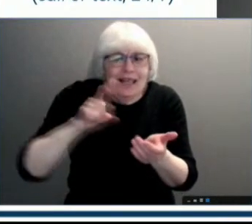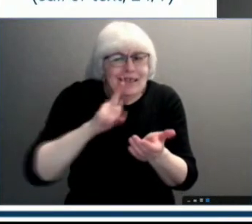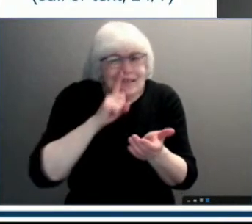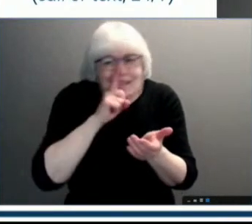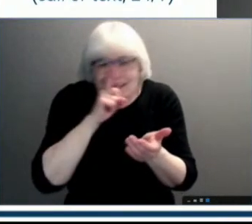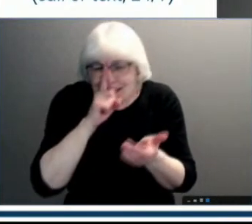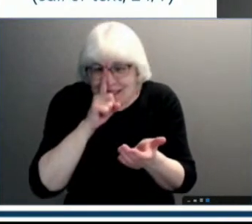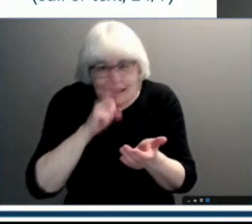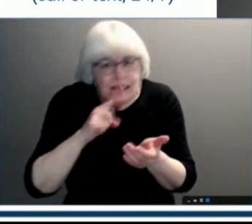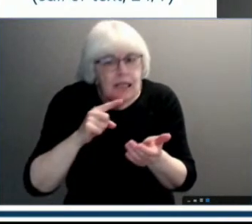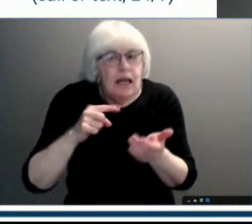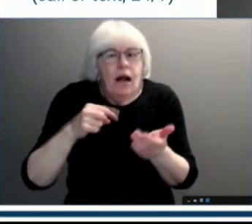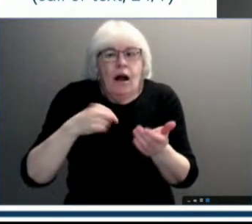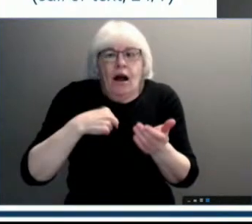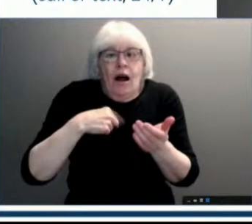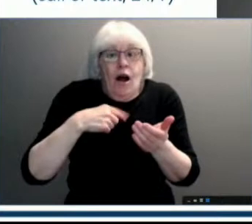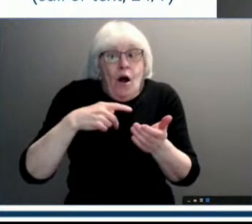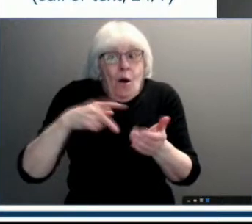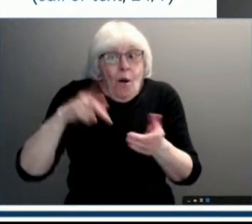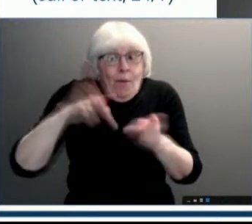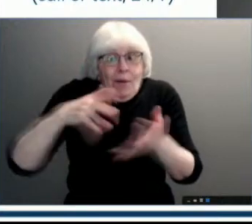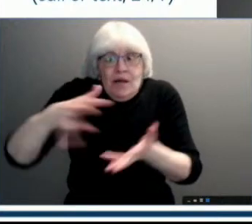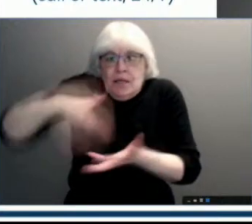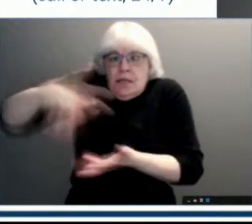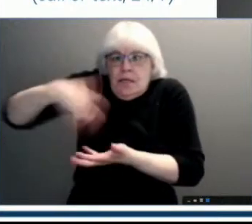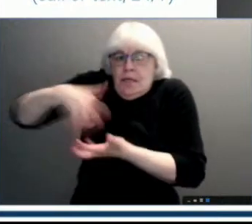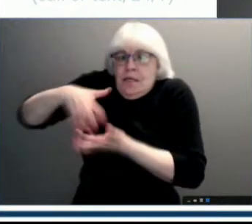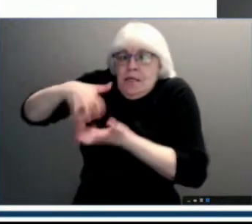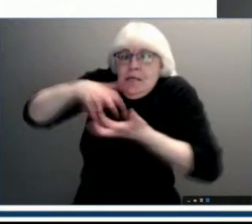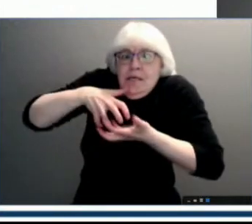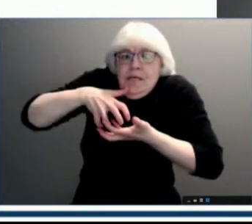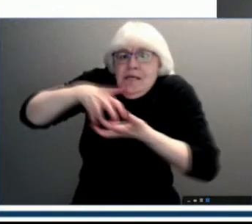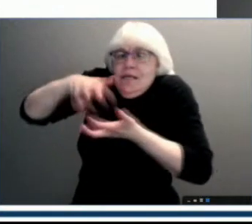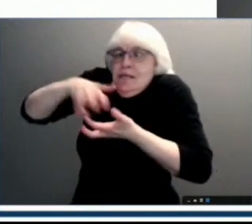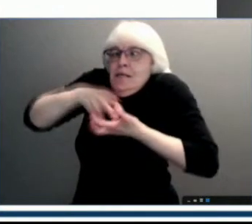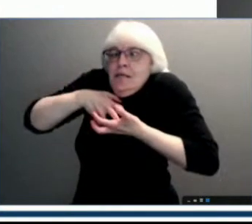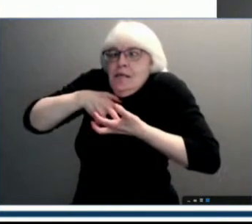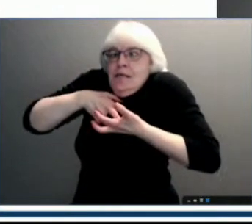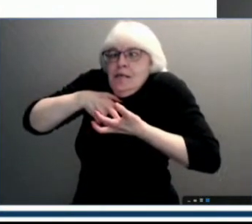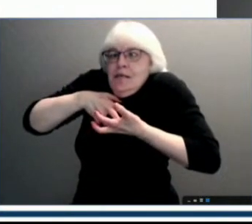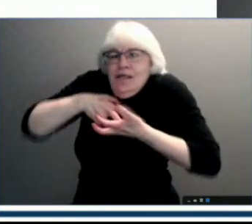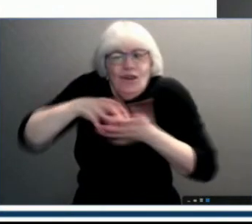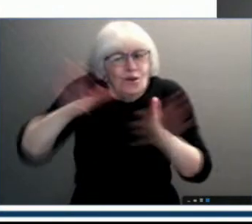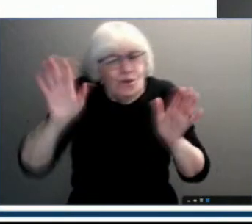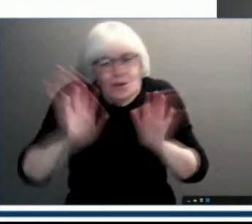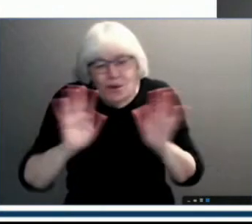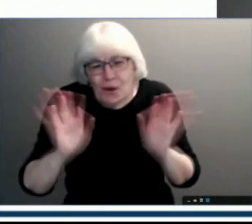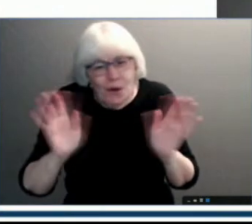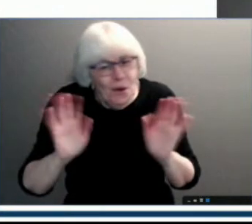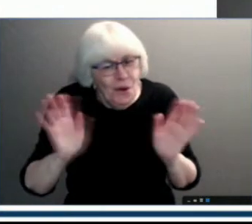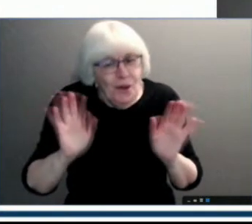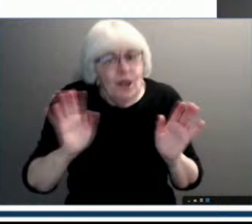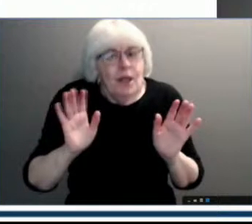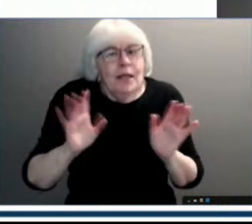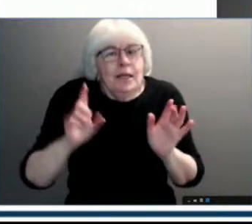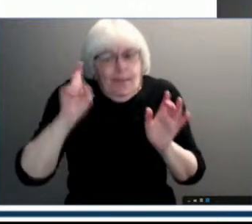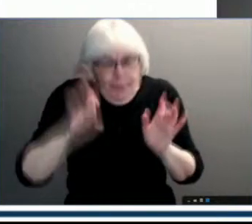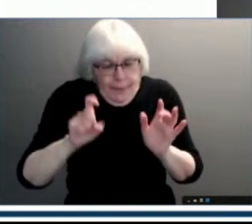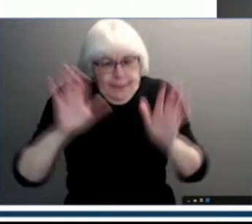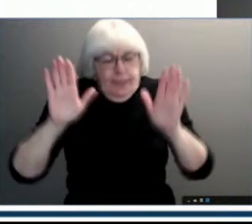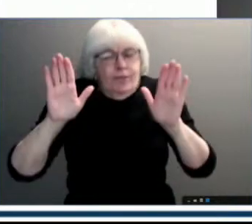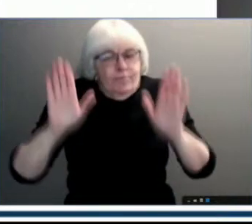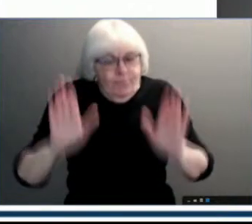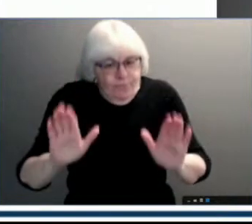hoarding or stockpiling large numbers of test kits. Now is the time for us to be responsible for each other and use